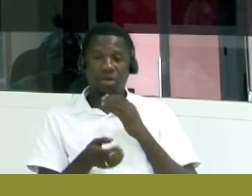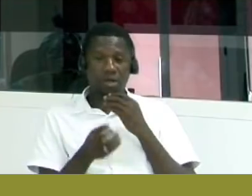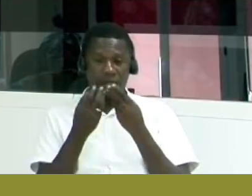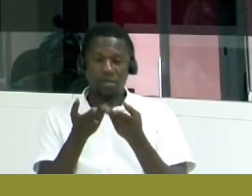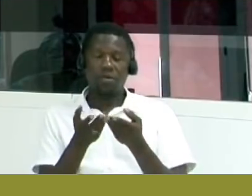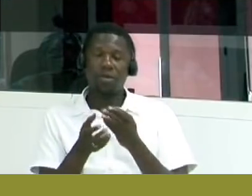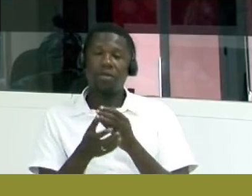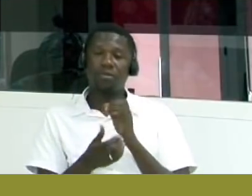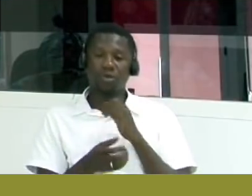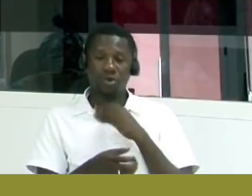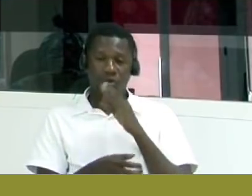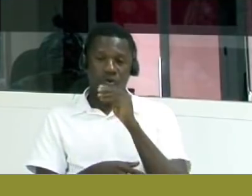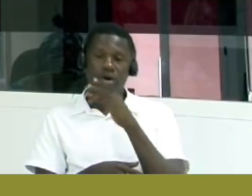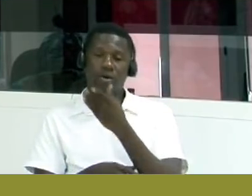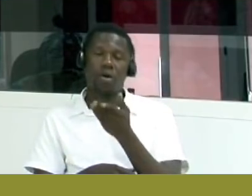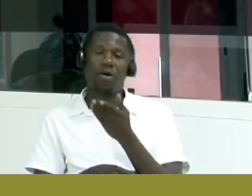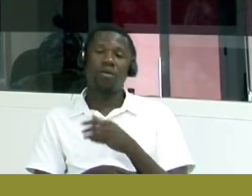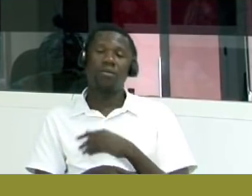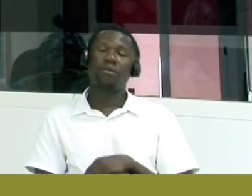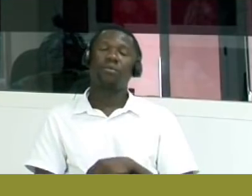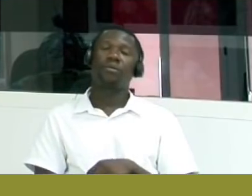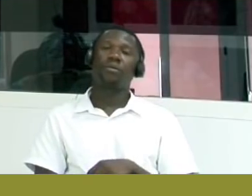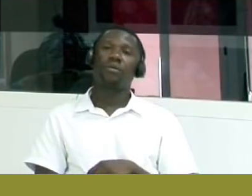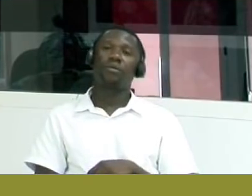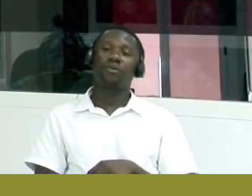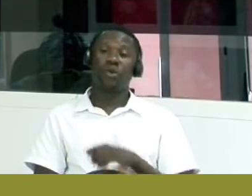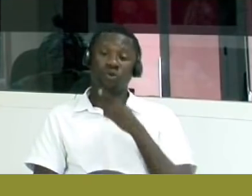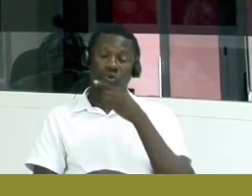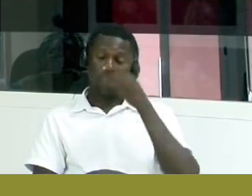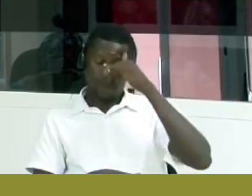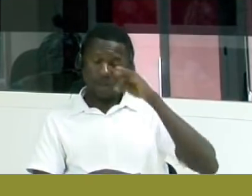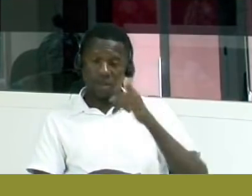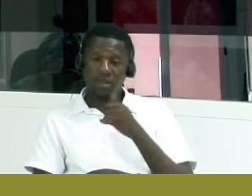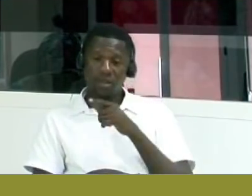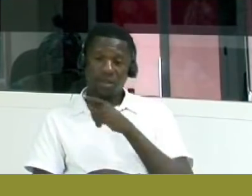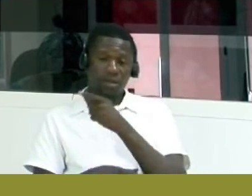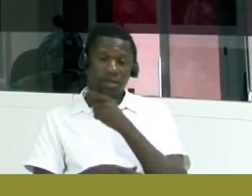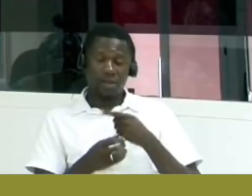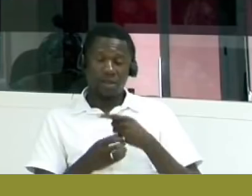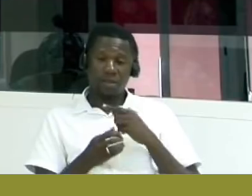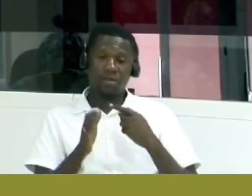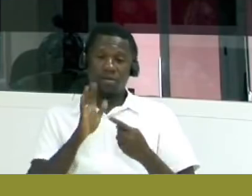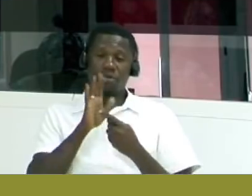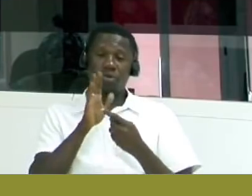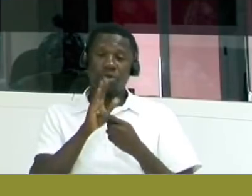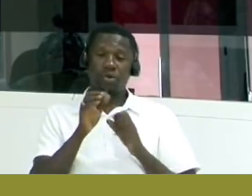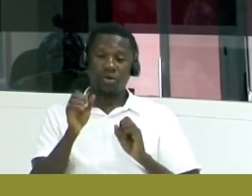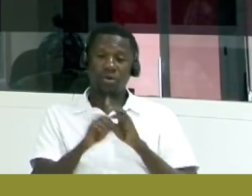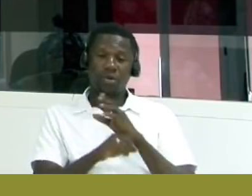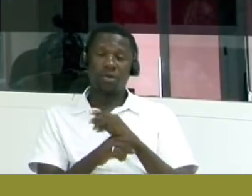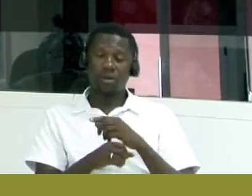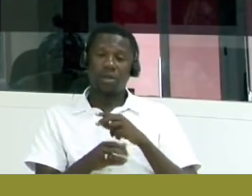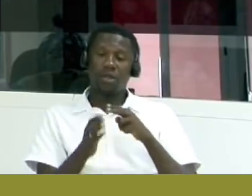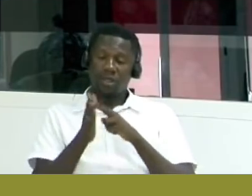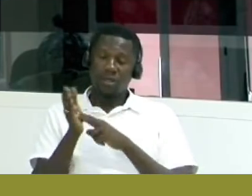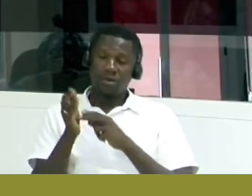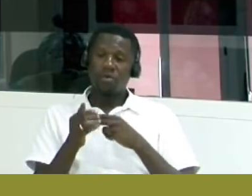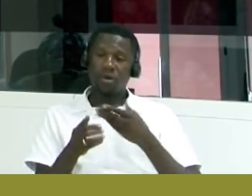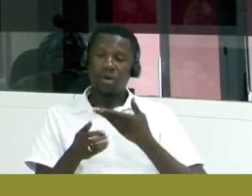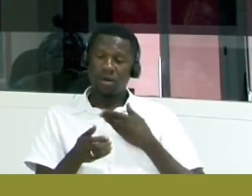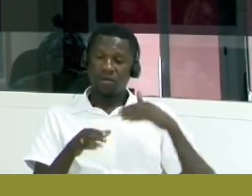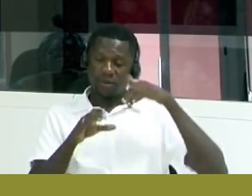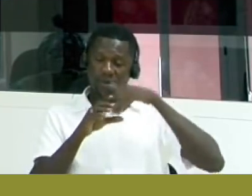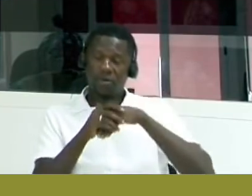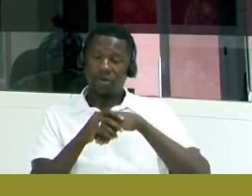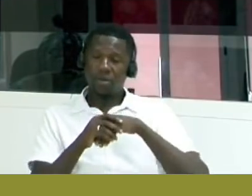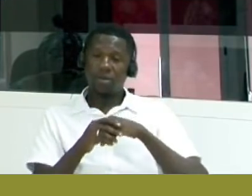would agree that these important orders, in fact, needed to have been included in the operation orders? No,